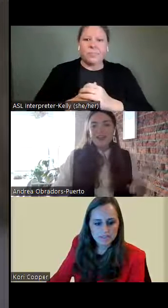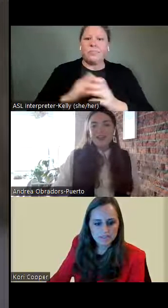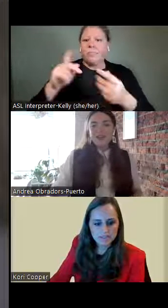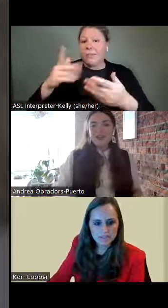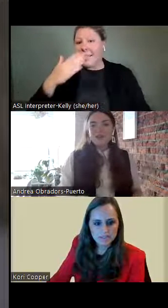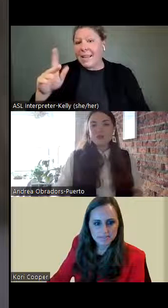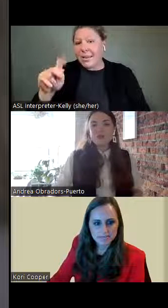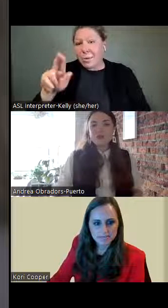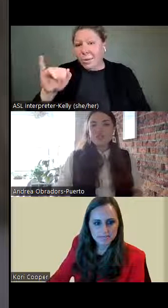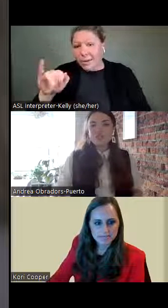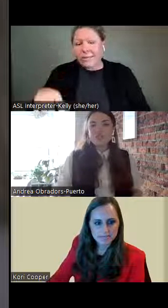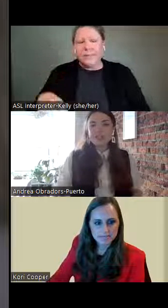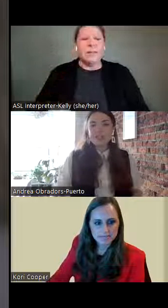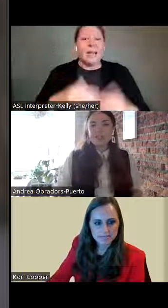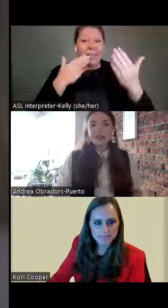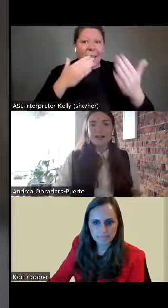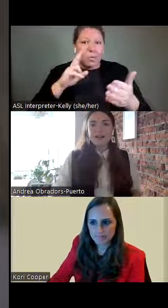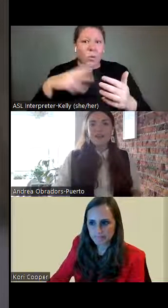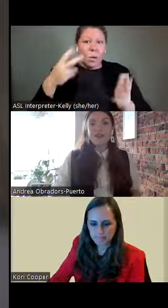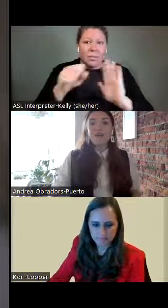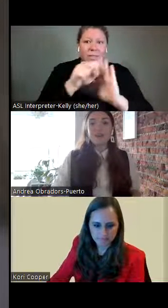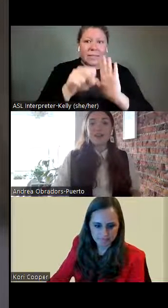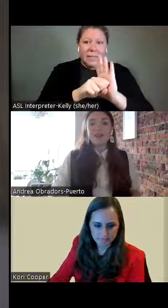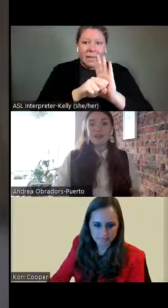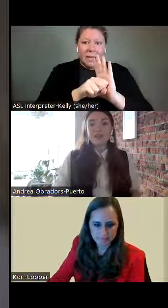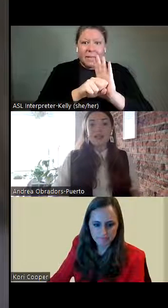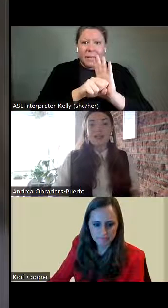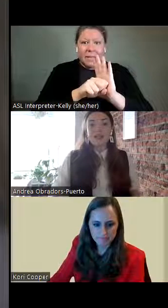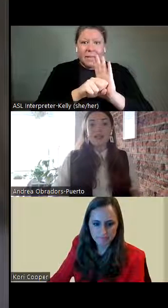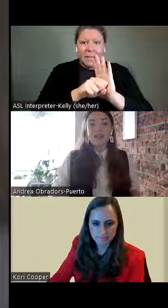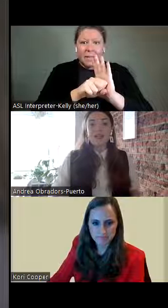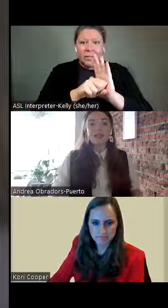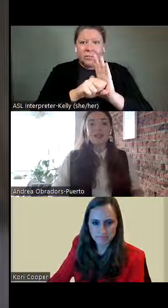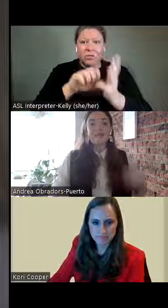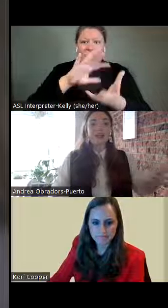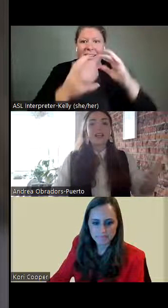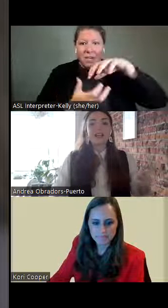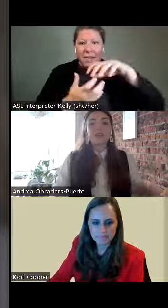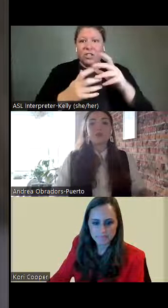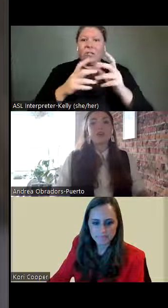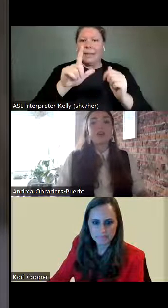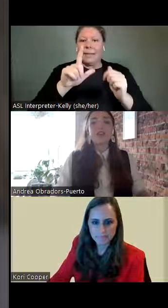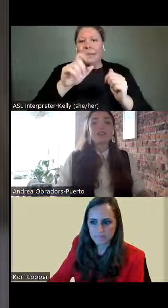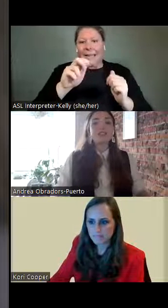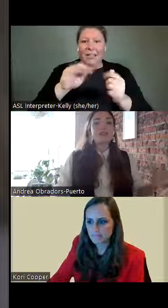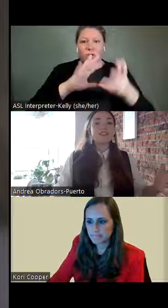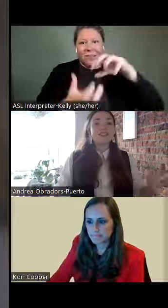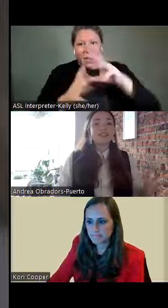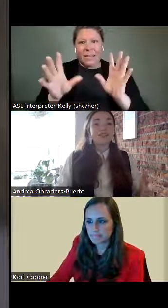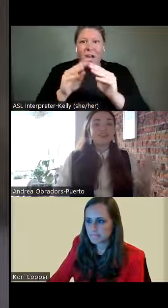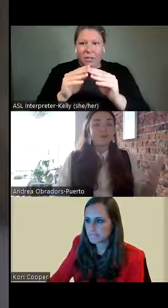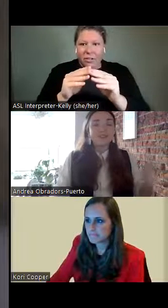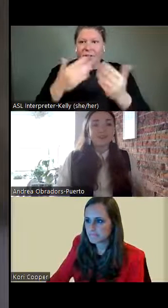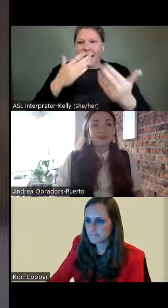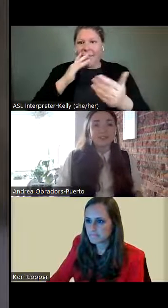and thank you to the Washington State Government Lean Transformation Conference for inviting us and putting together such an amazing